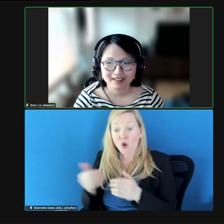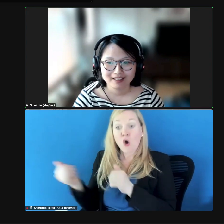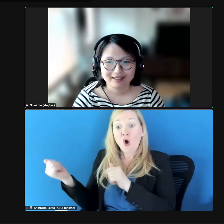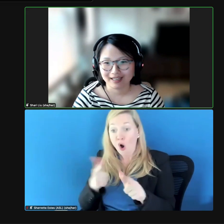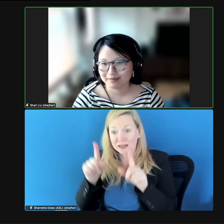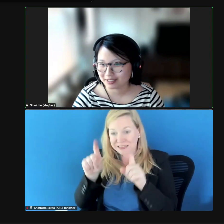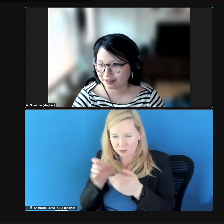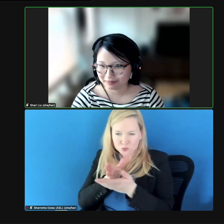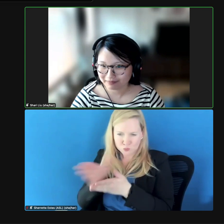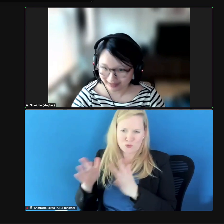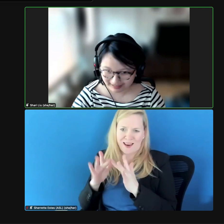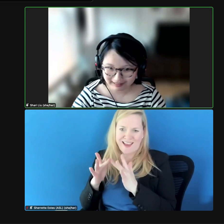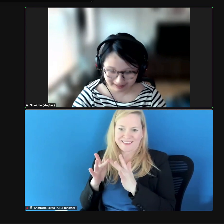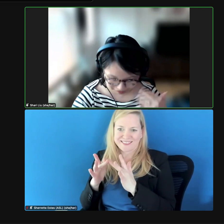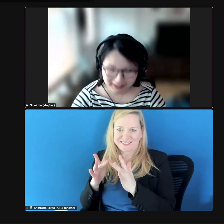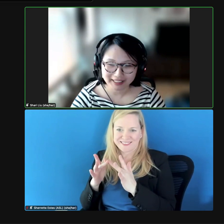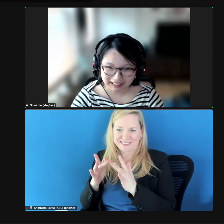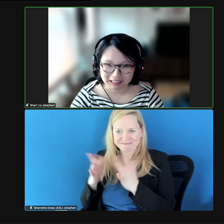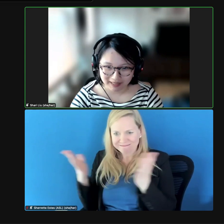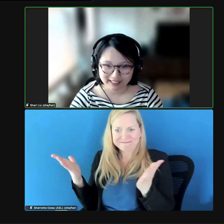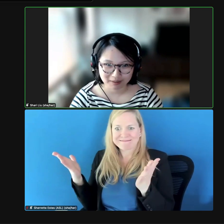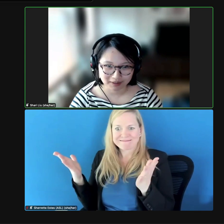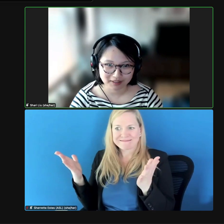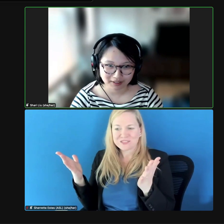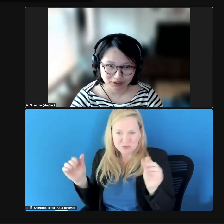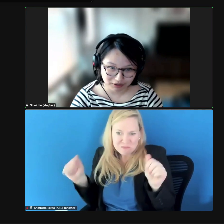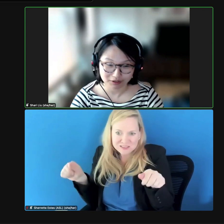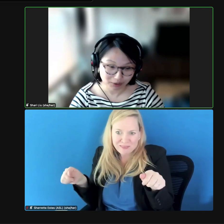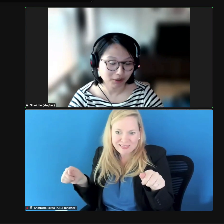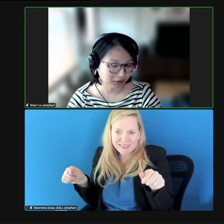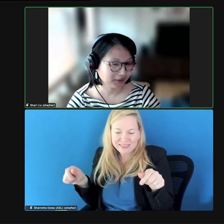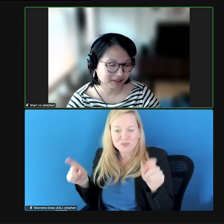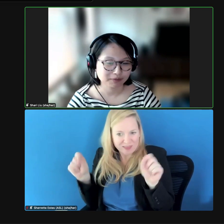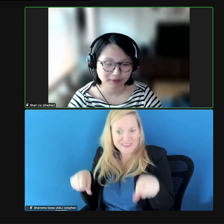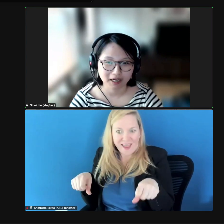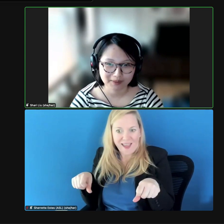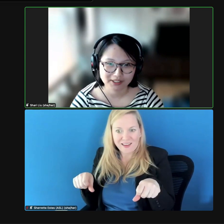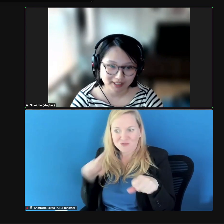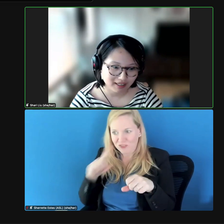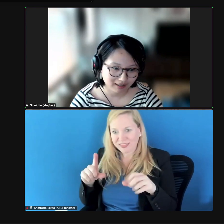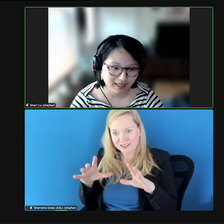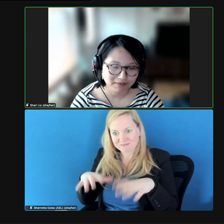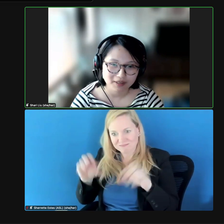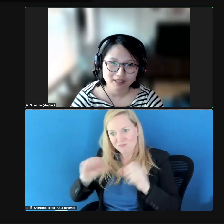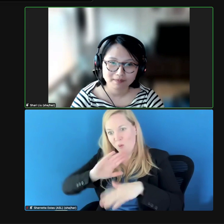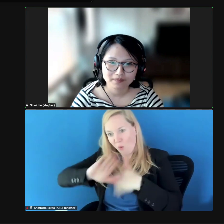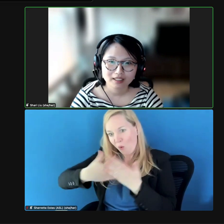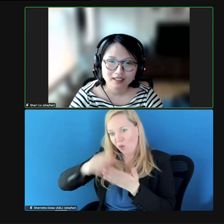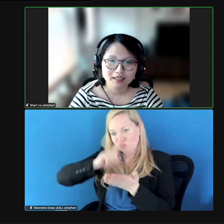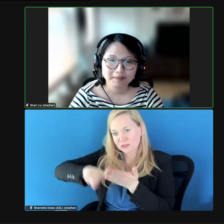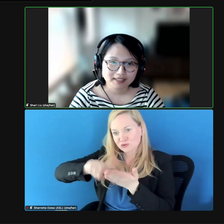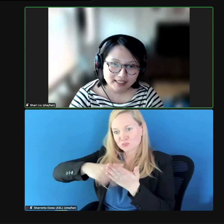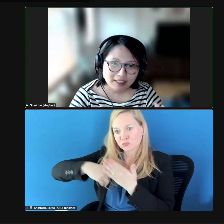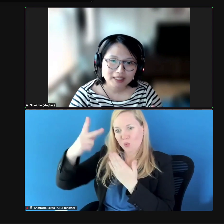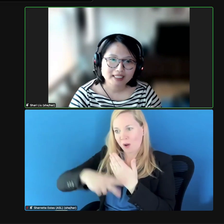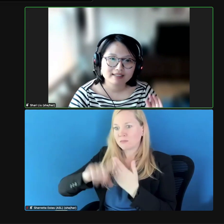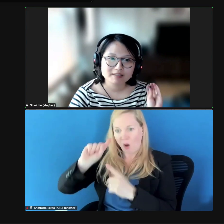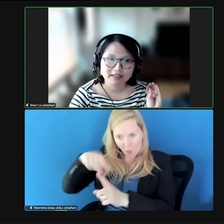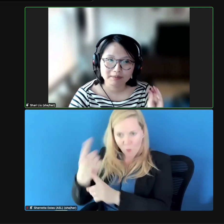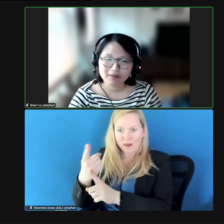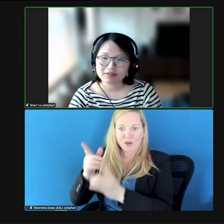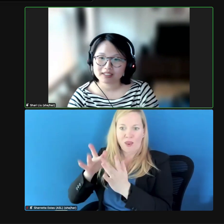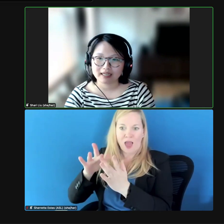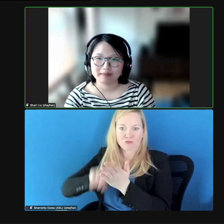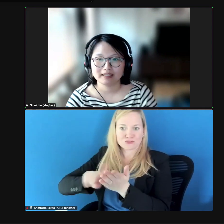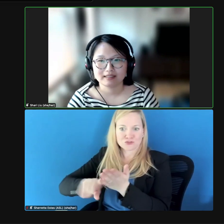online. So it really is possible to do a whole research program with just online work. But the thing I wanted to